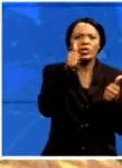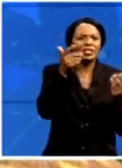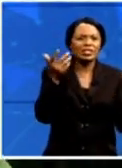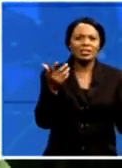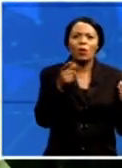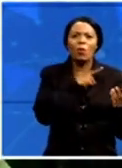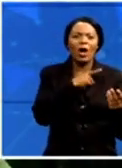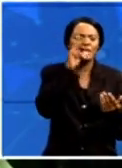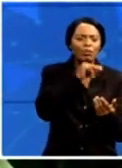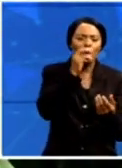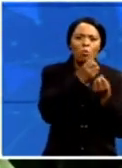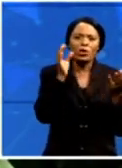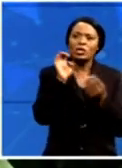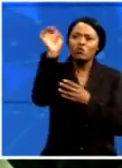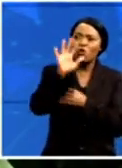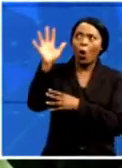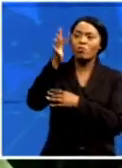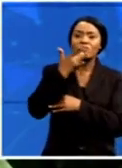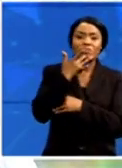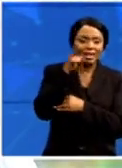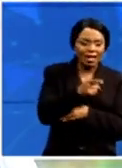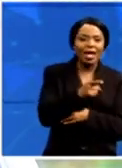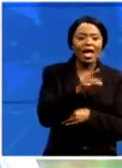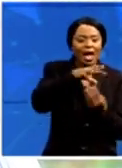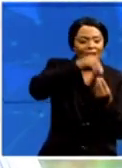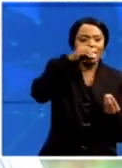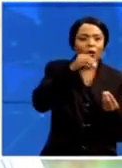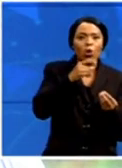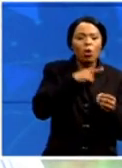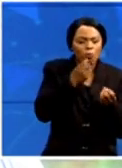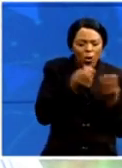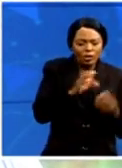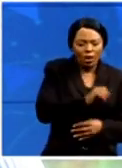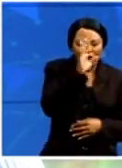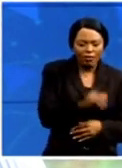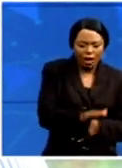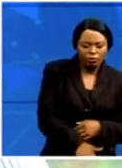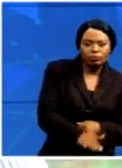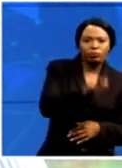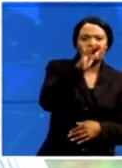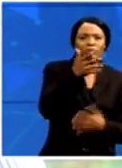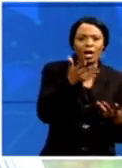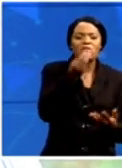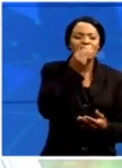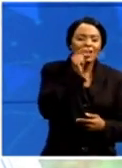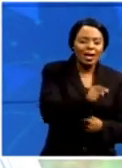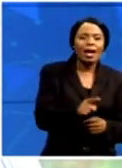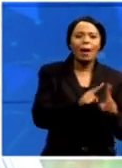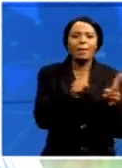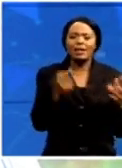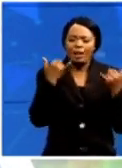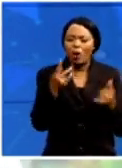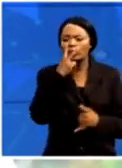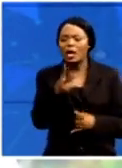in South Africa. But for you, as somebody who is in the industry and who is seeing the trends now, what makes a good